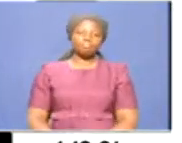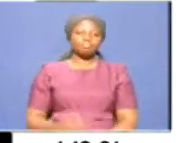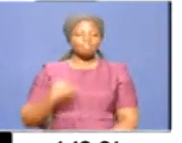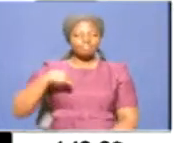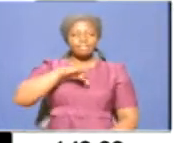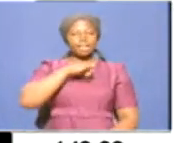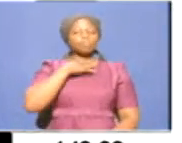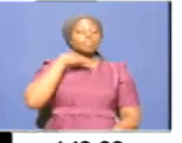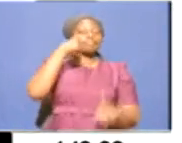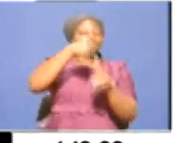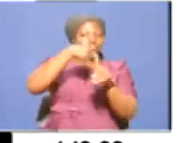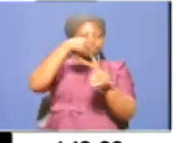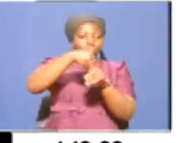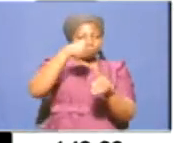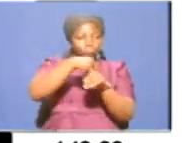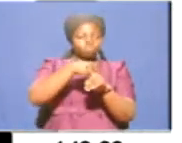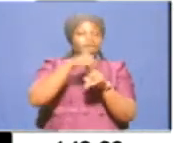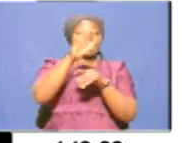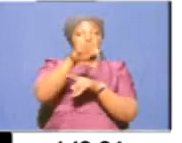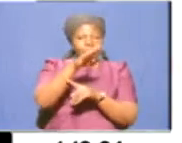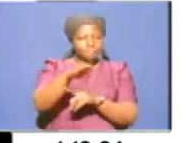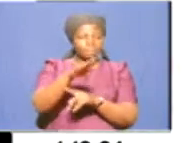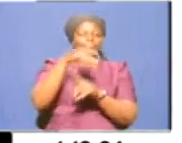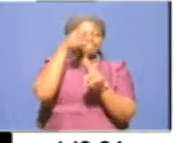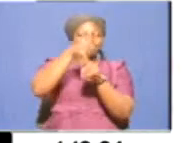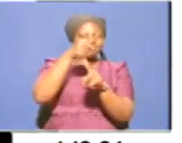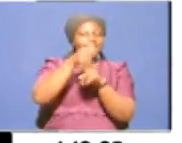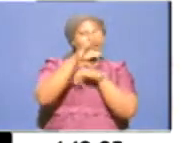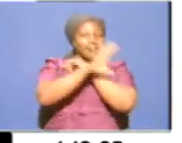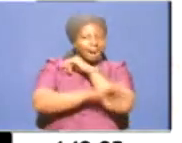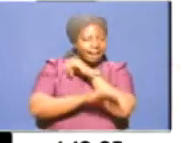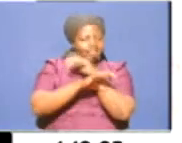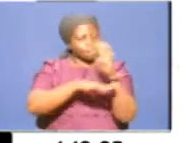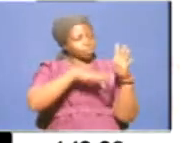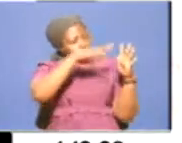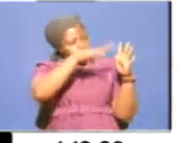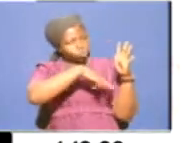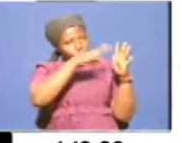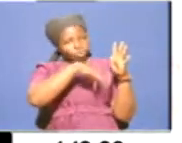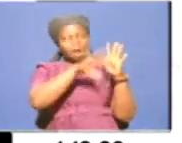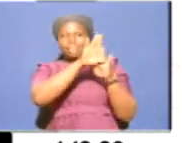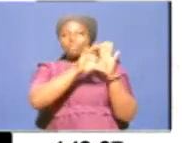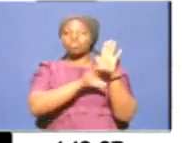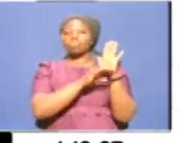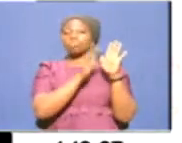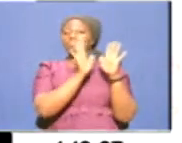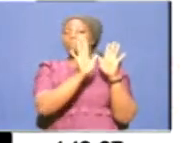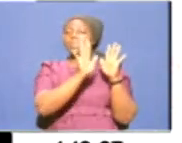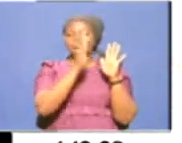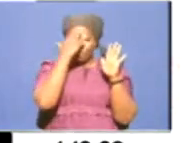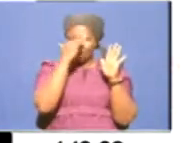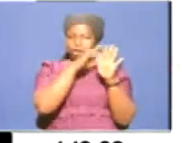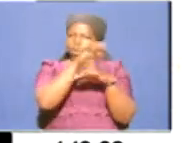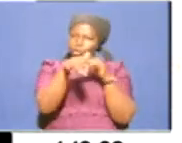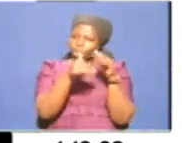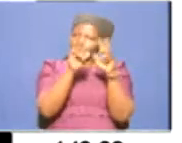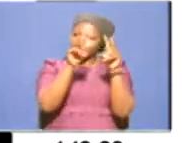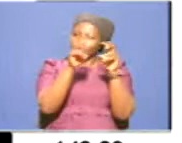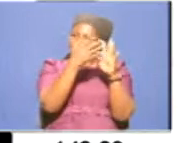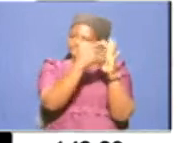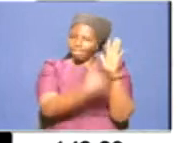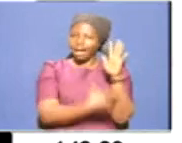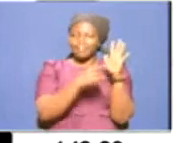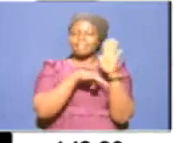or we want to lobby countries to look at their constitution, because all these issues are issues within the constitution. The countries must relook at